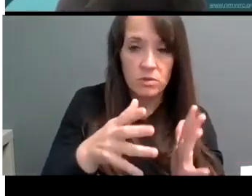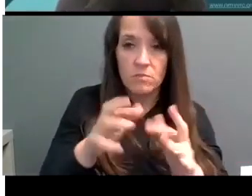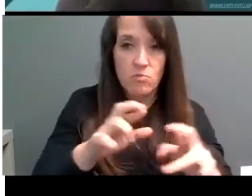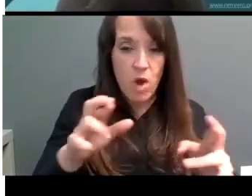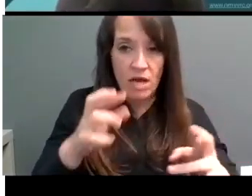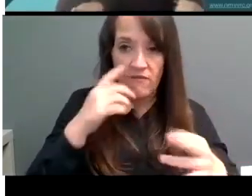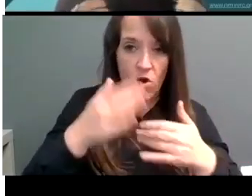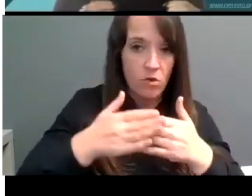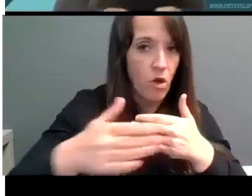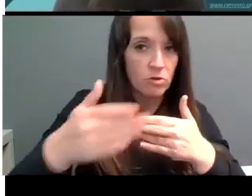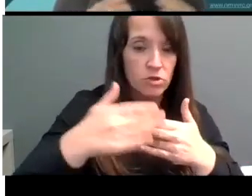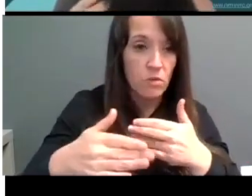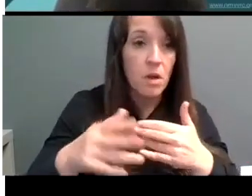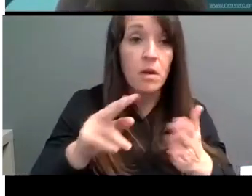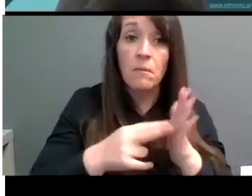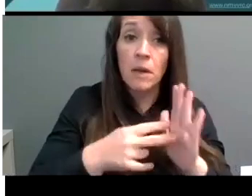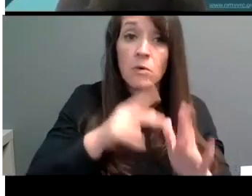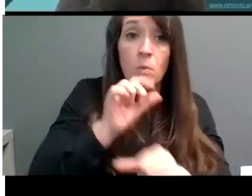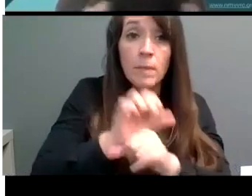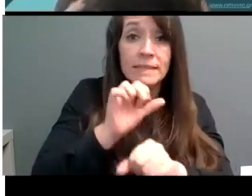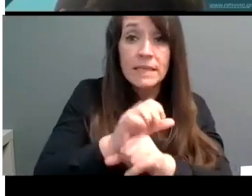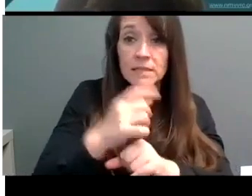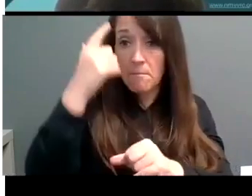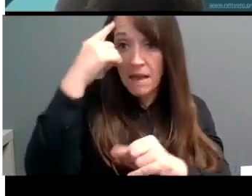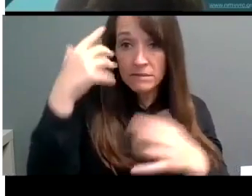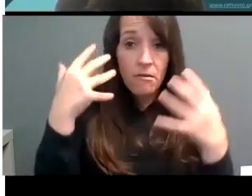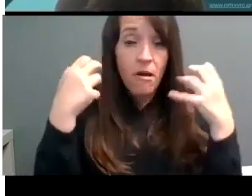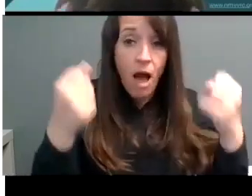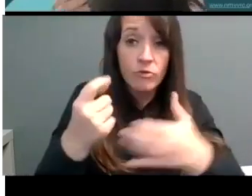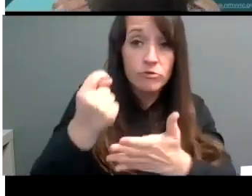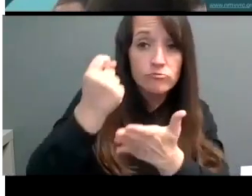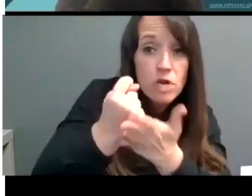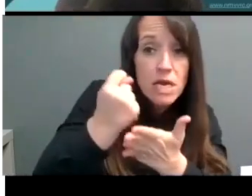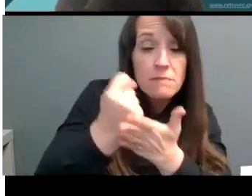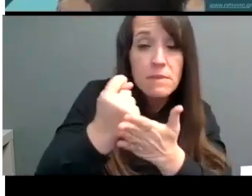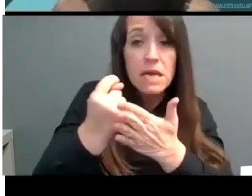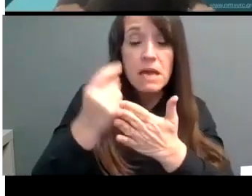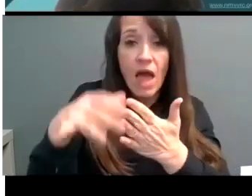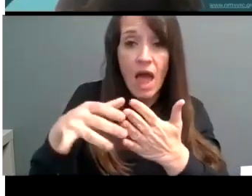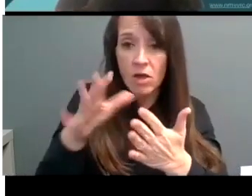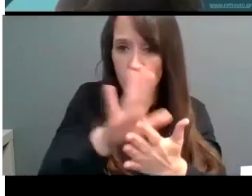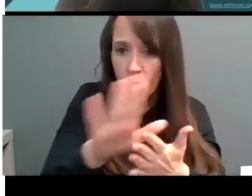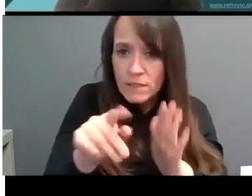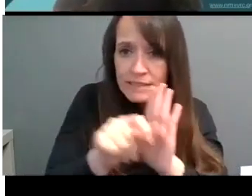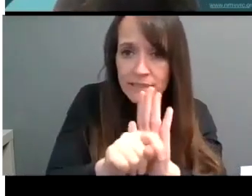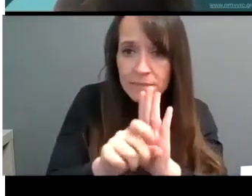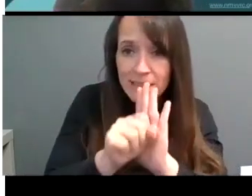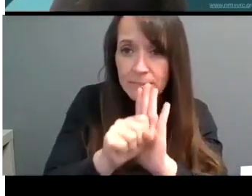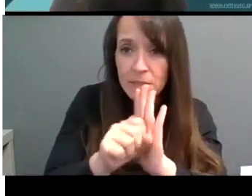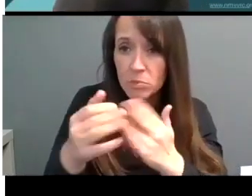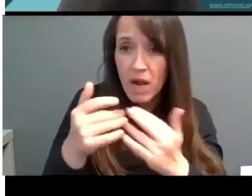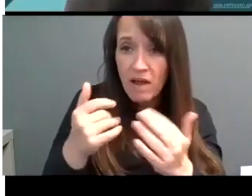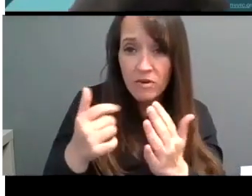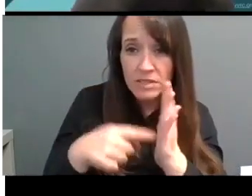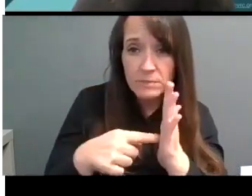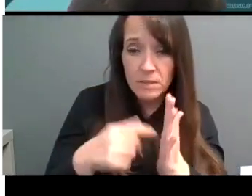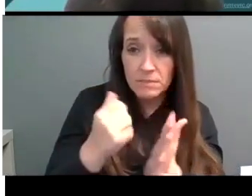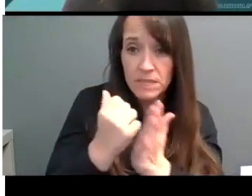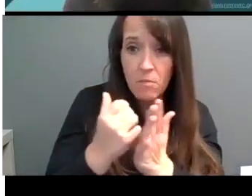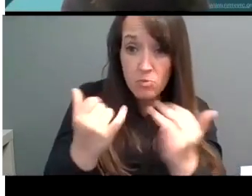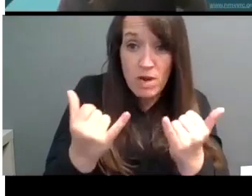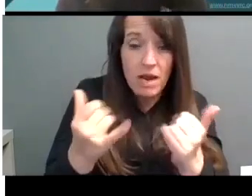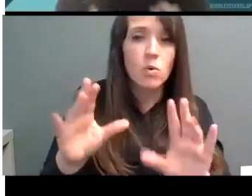for mental health concerns or mental health symptoms. It's much more to stabilize and really foster